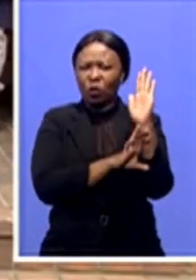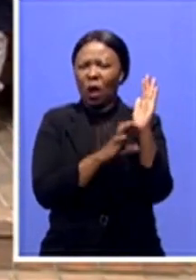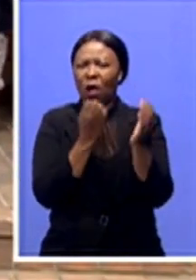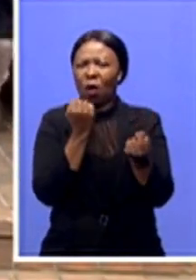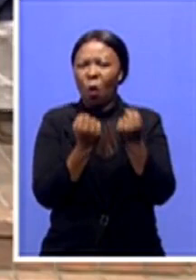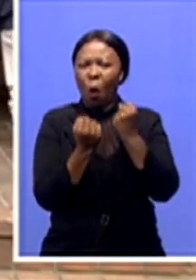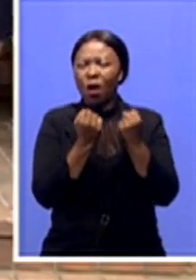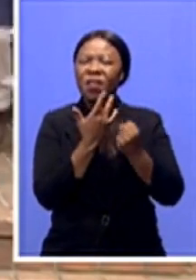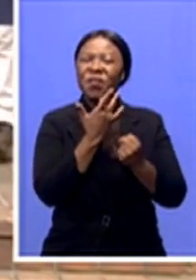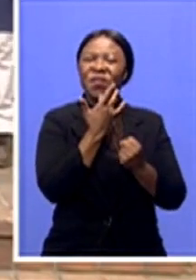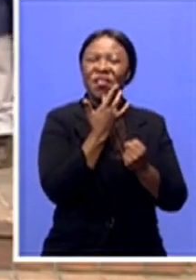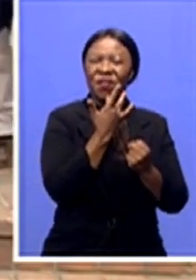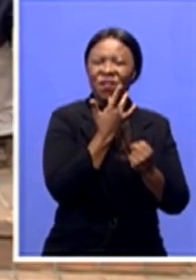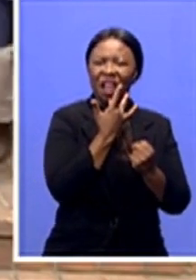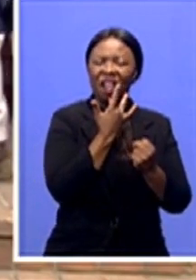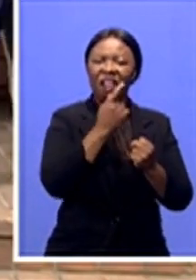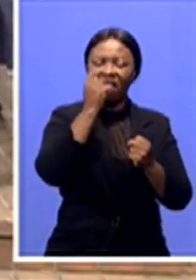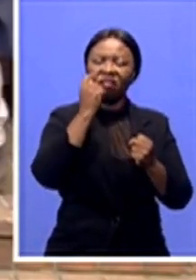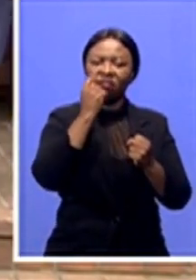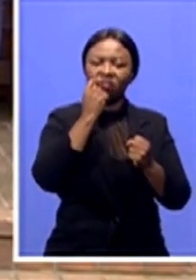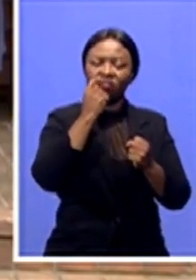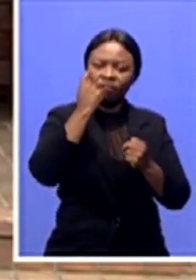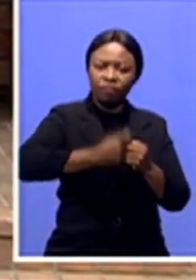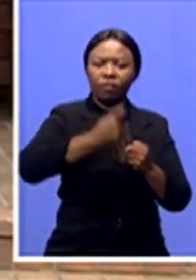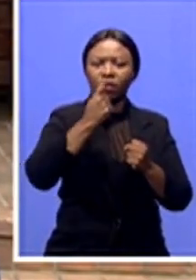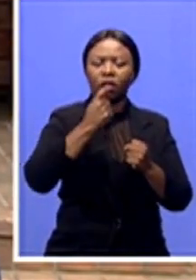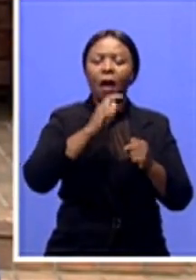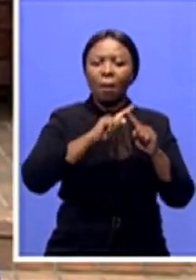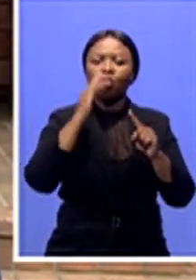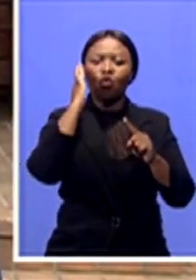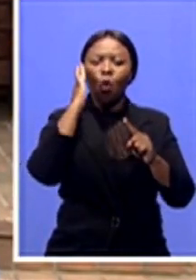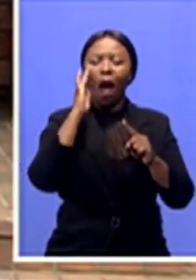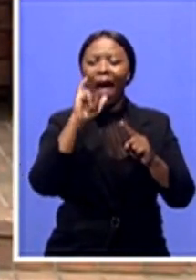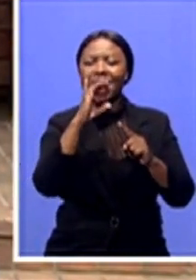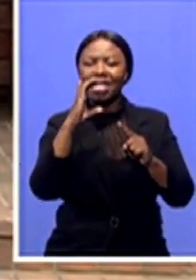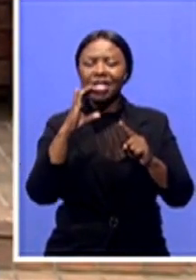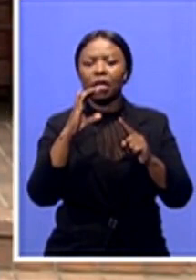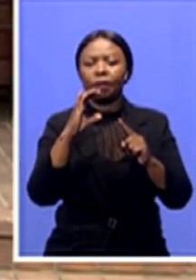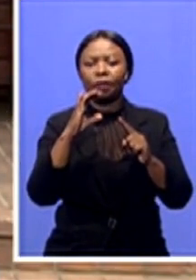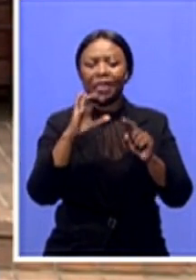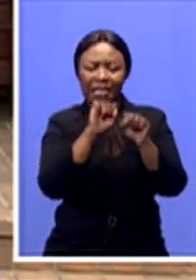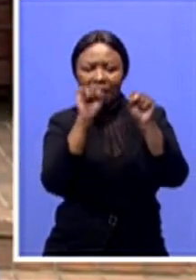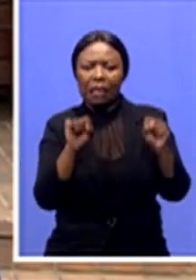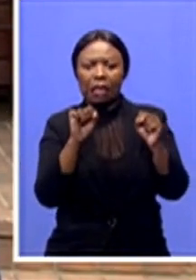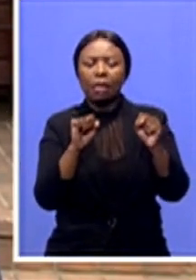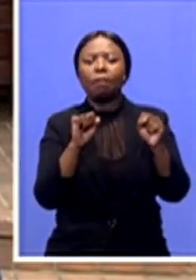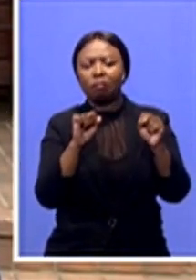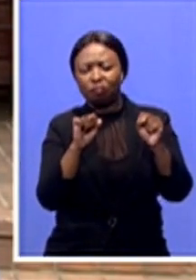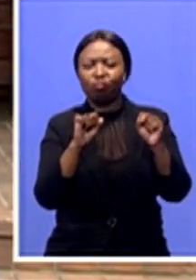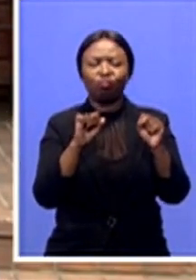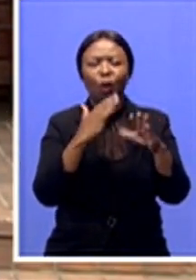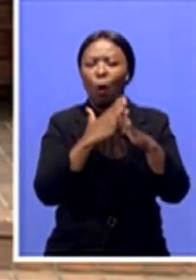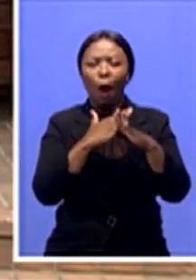were glitches with the IEC system and that the arguments that they put forth were in line with what